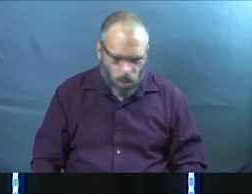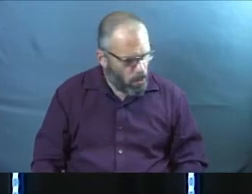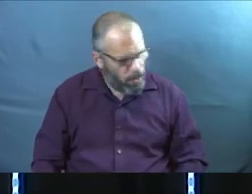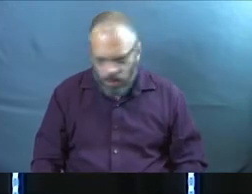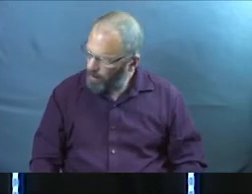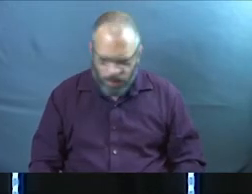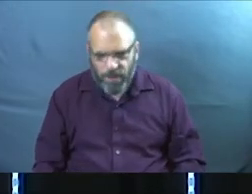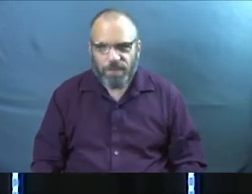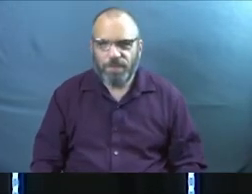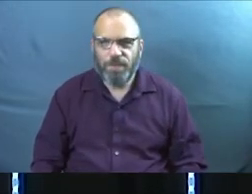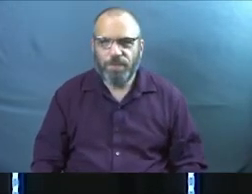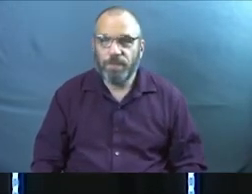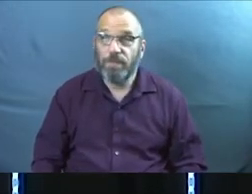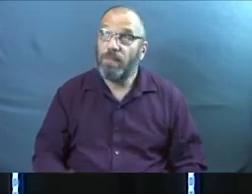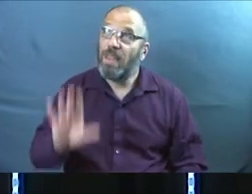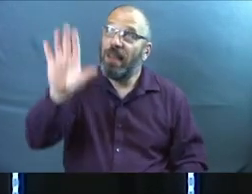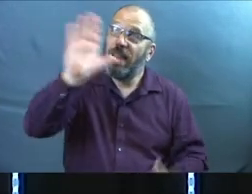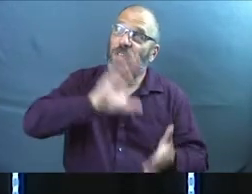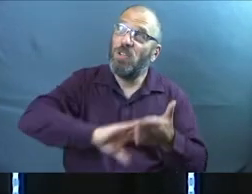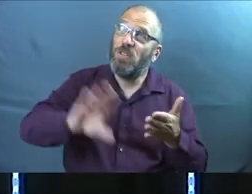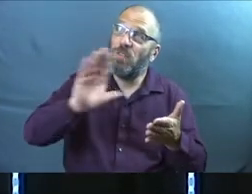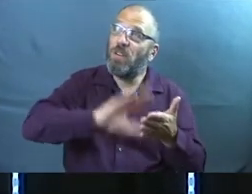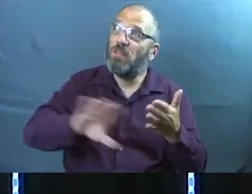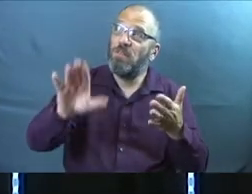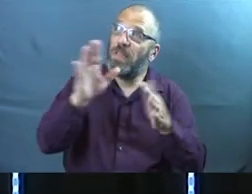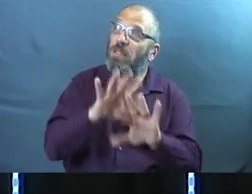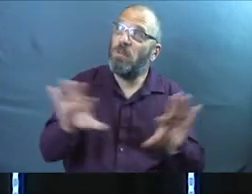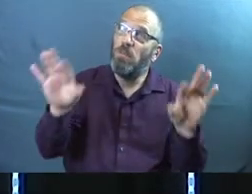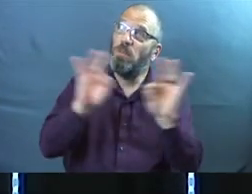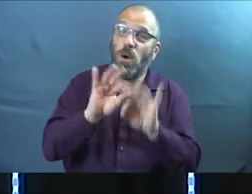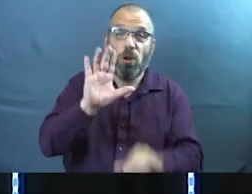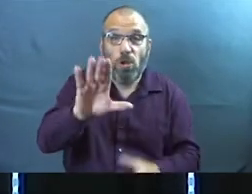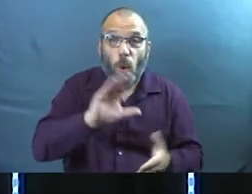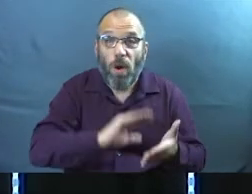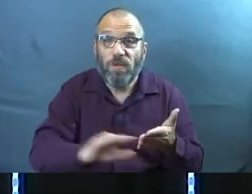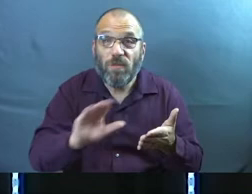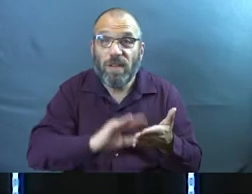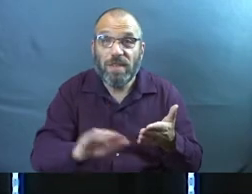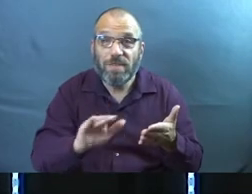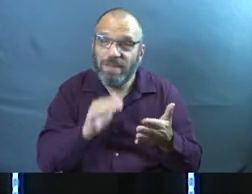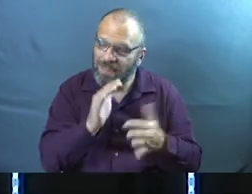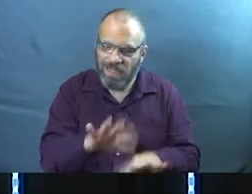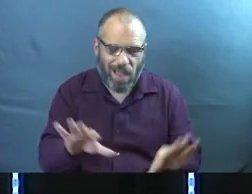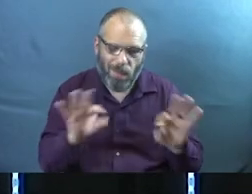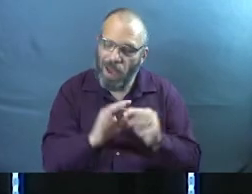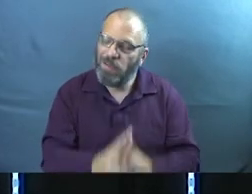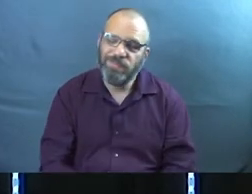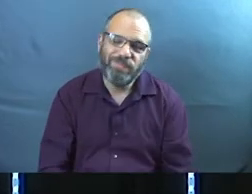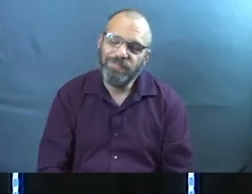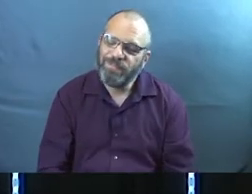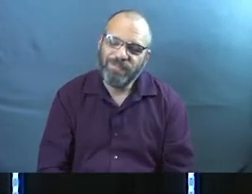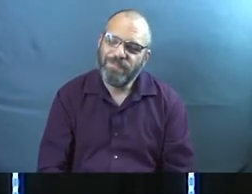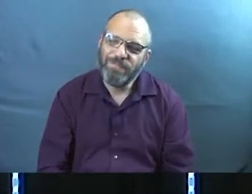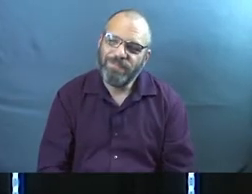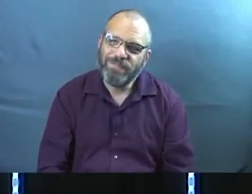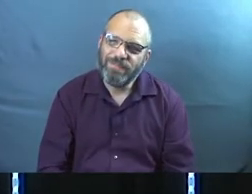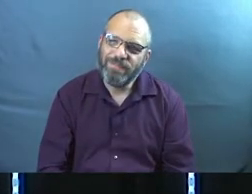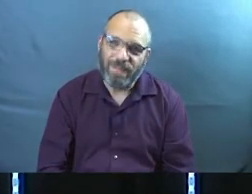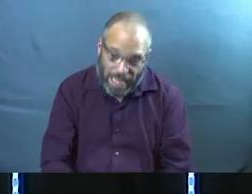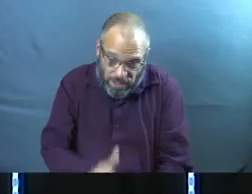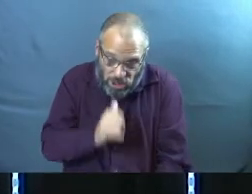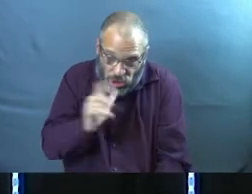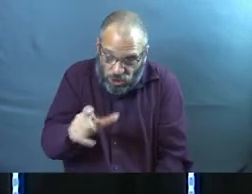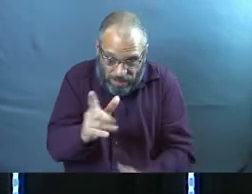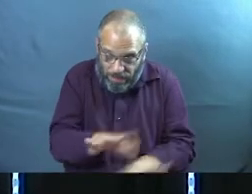The fact is, his forgiveness is all that matters. Your forgiveness does not matter. And it